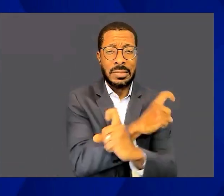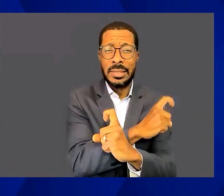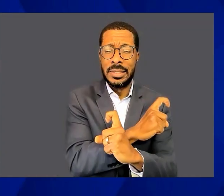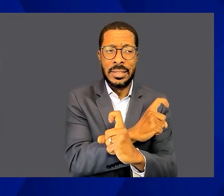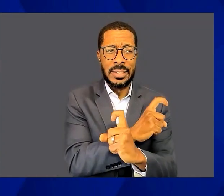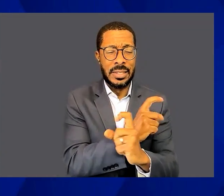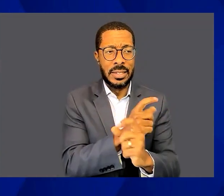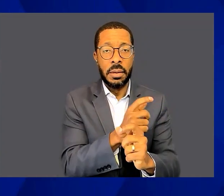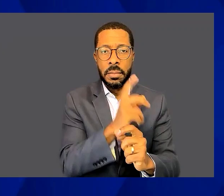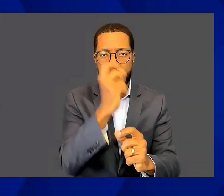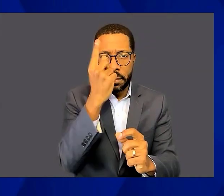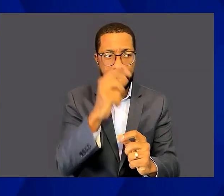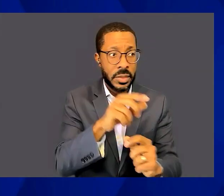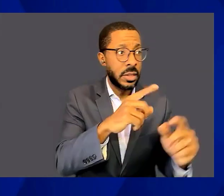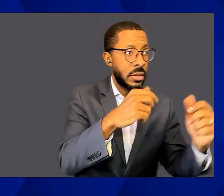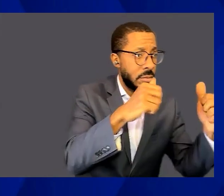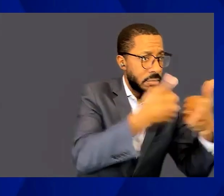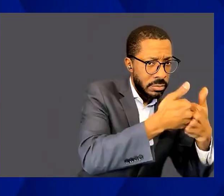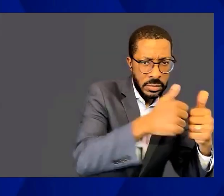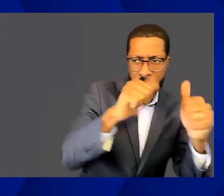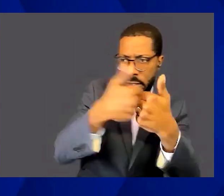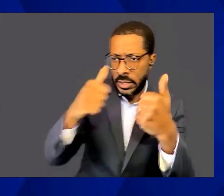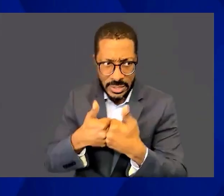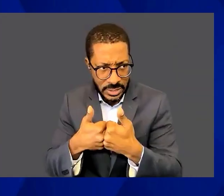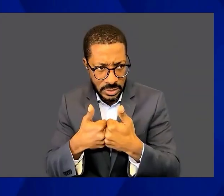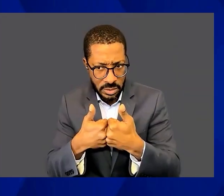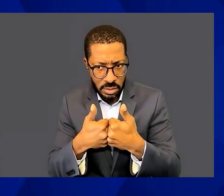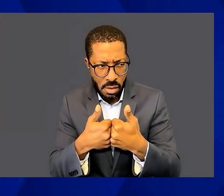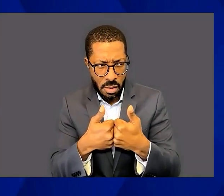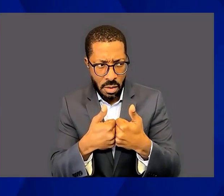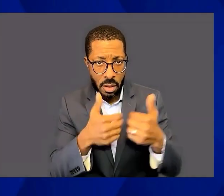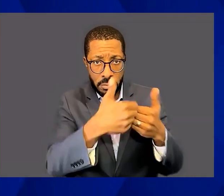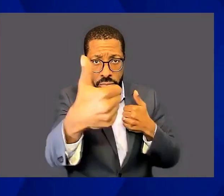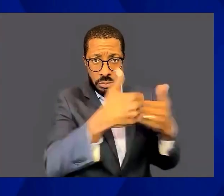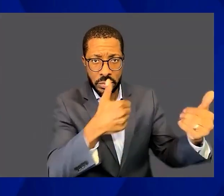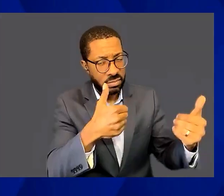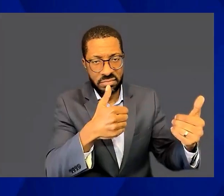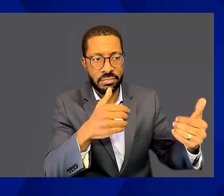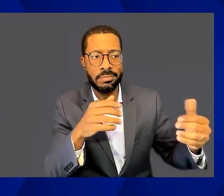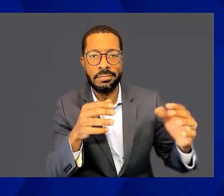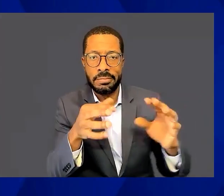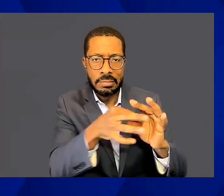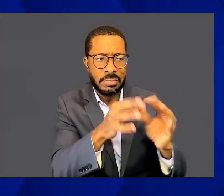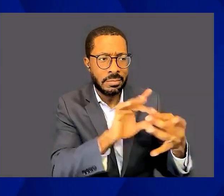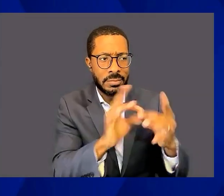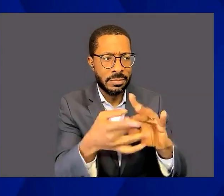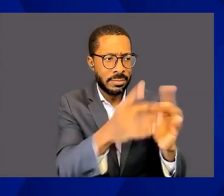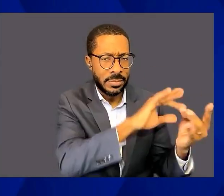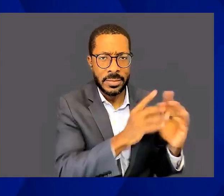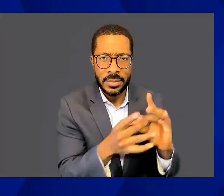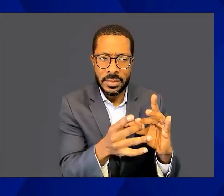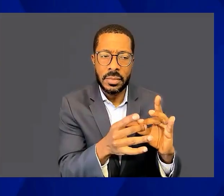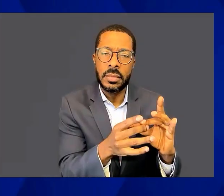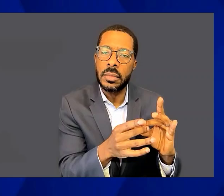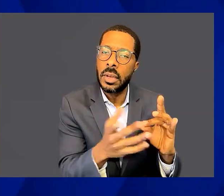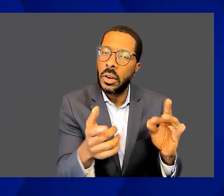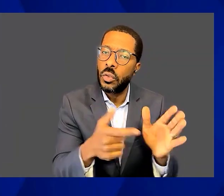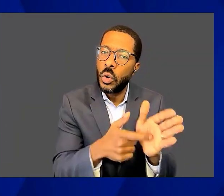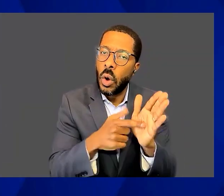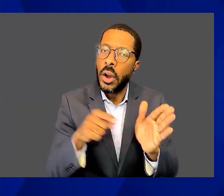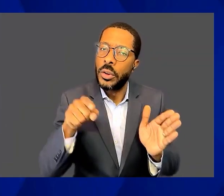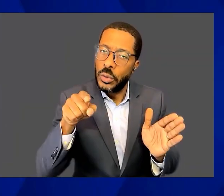interconnected, and they require you. We are living in a moment of profound challenge and